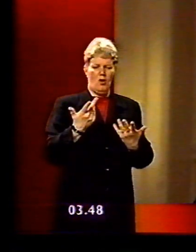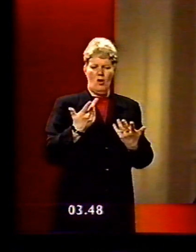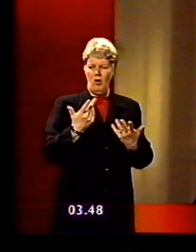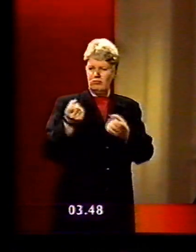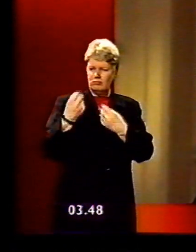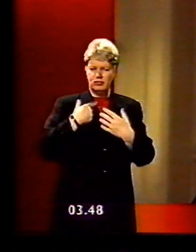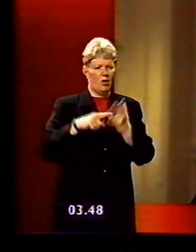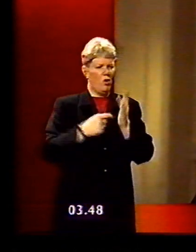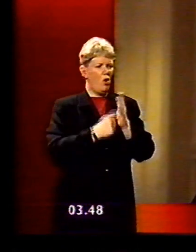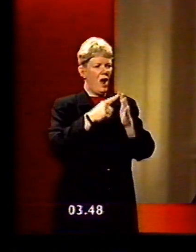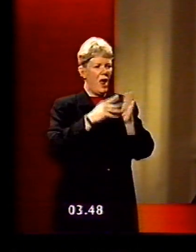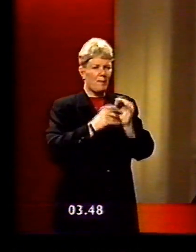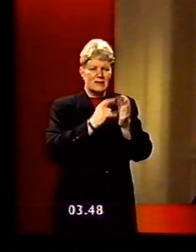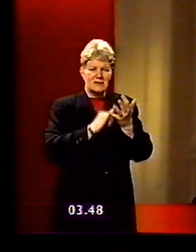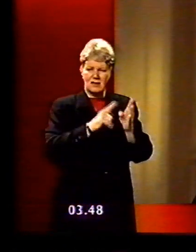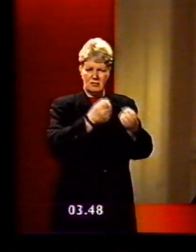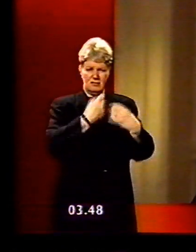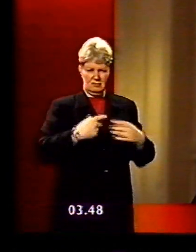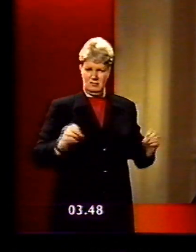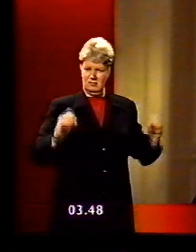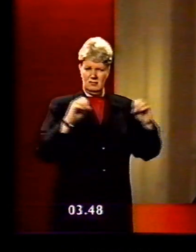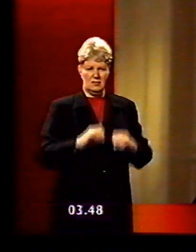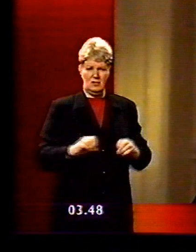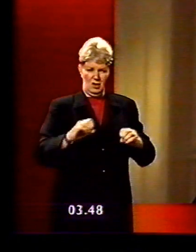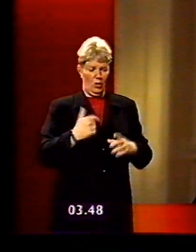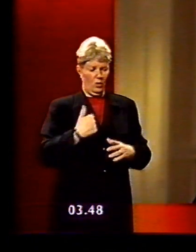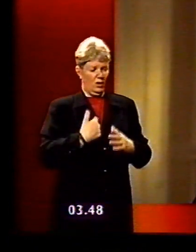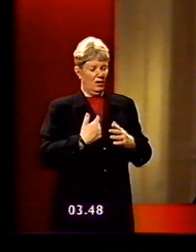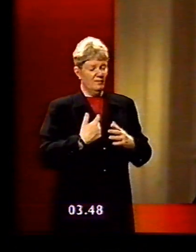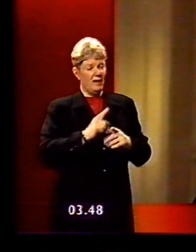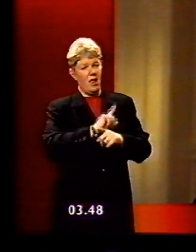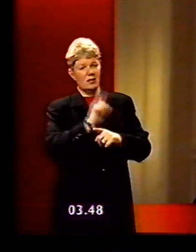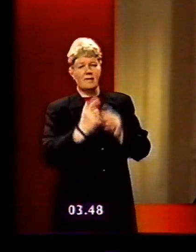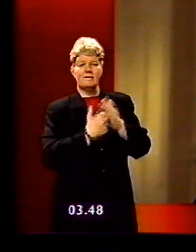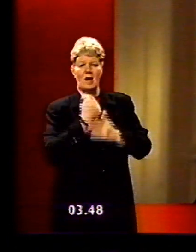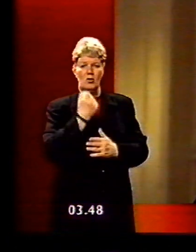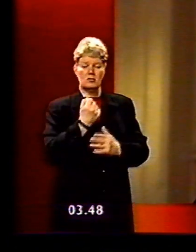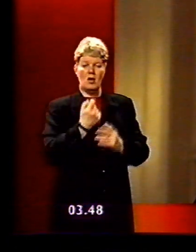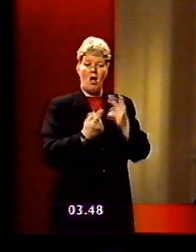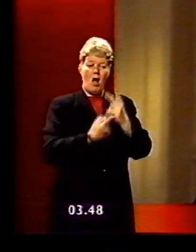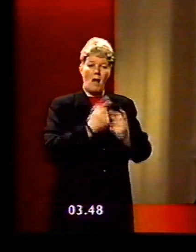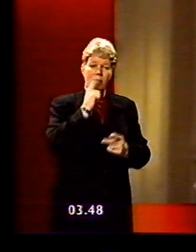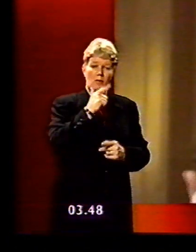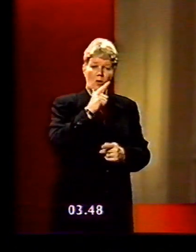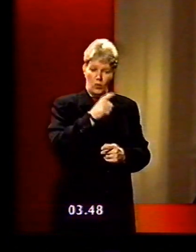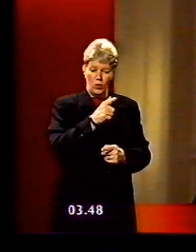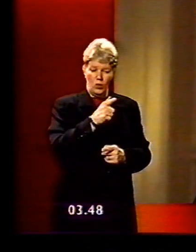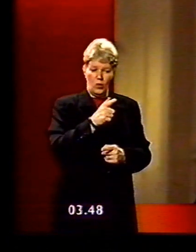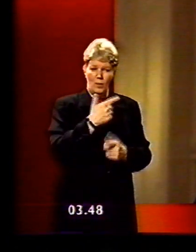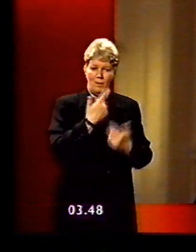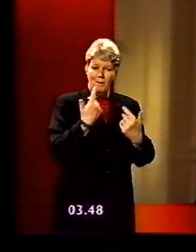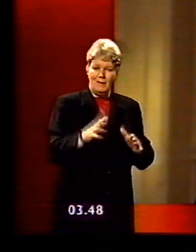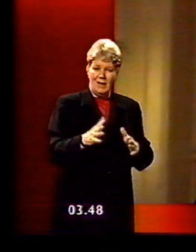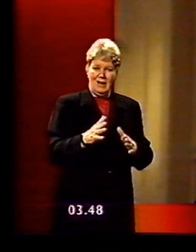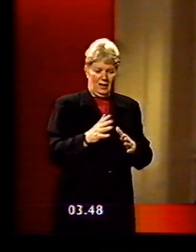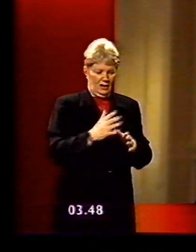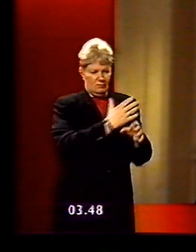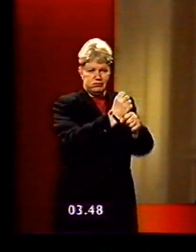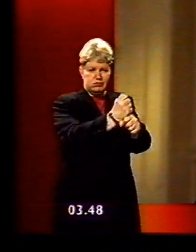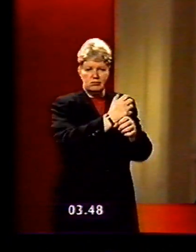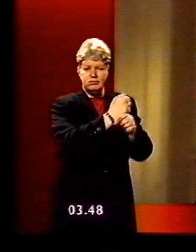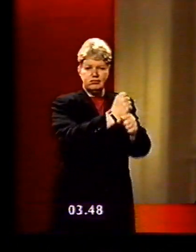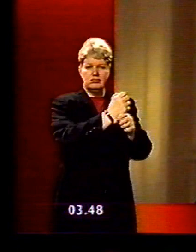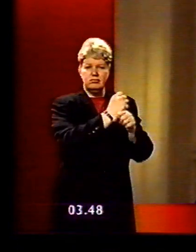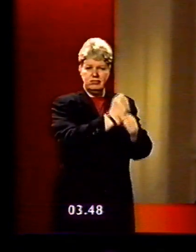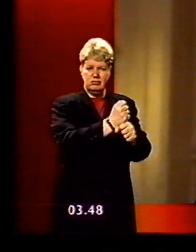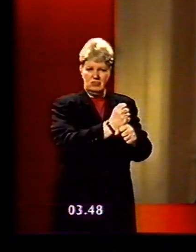who told us. And of course, we found out later that other people who had been called by the Chilean intelligence